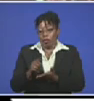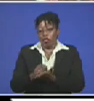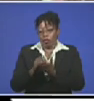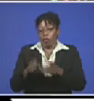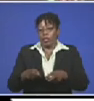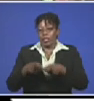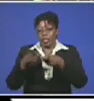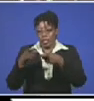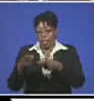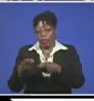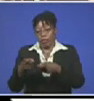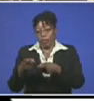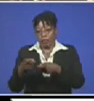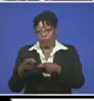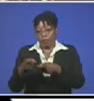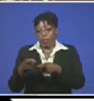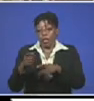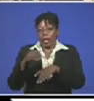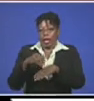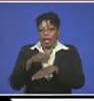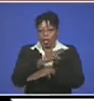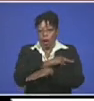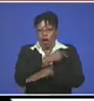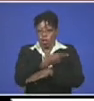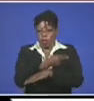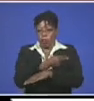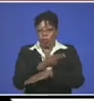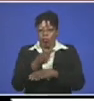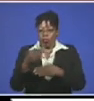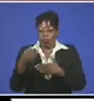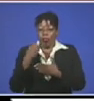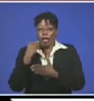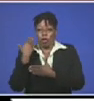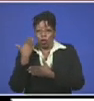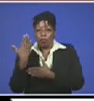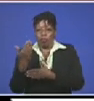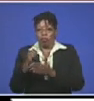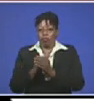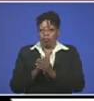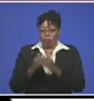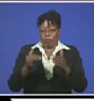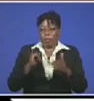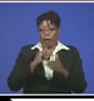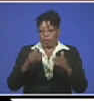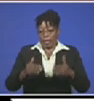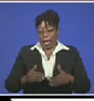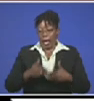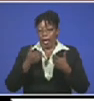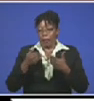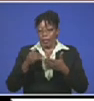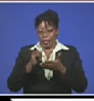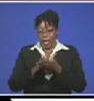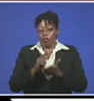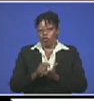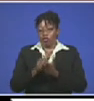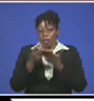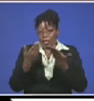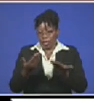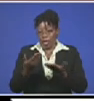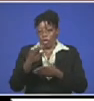at a hospital right here at home. And I was fortunate in that the radiation could be done here in